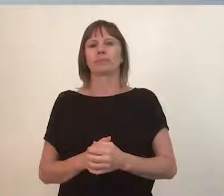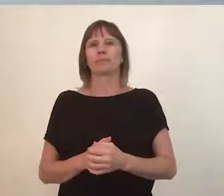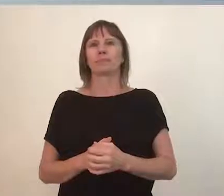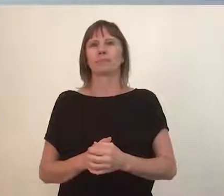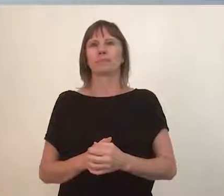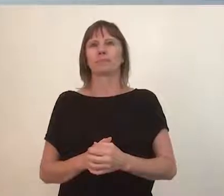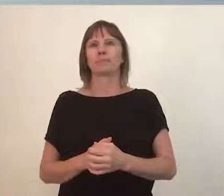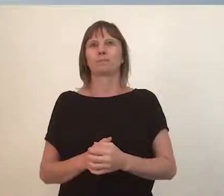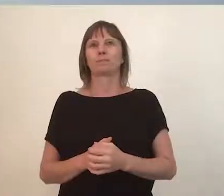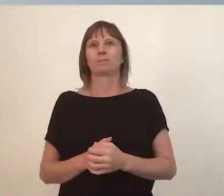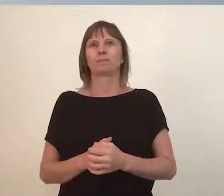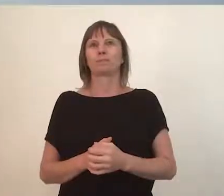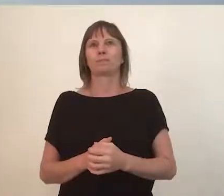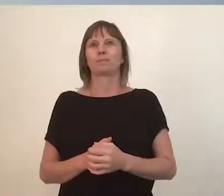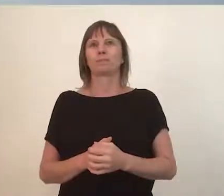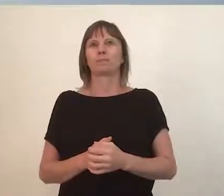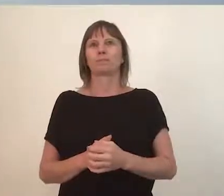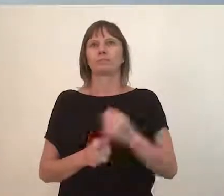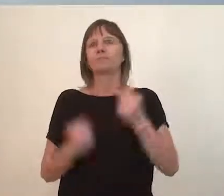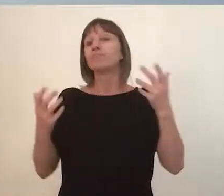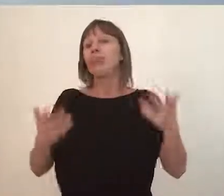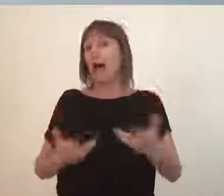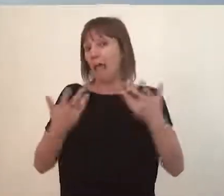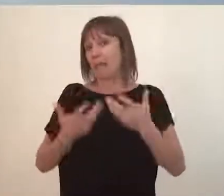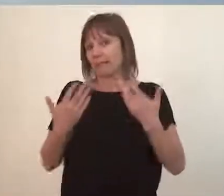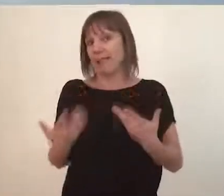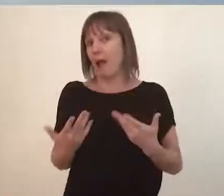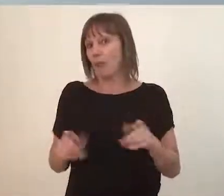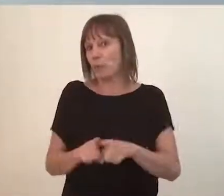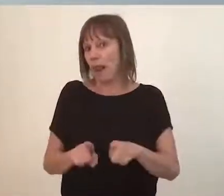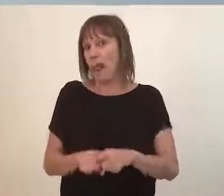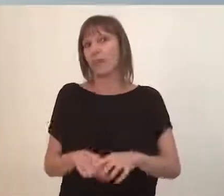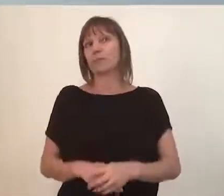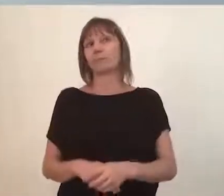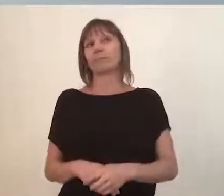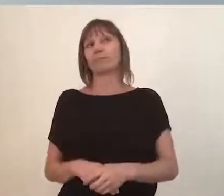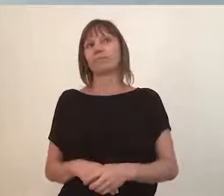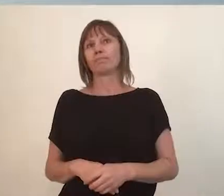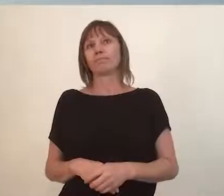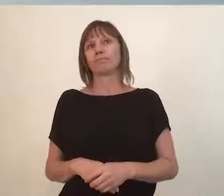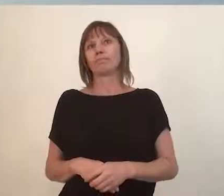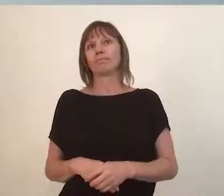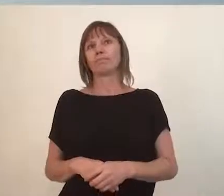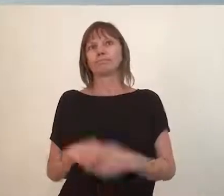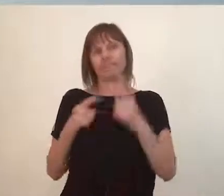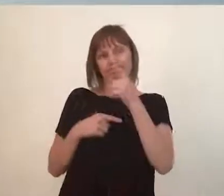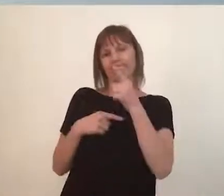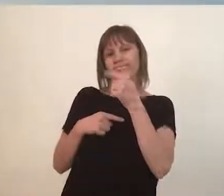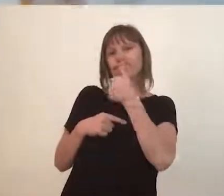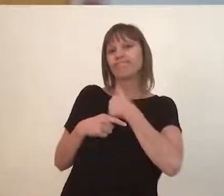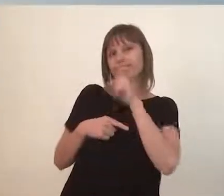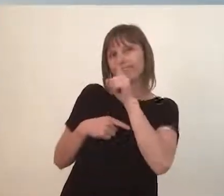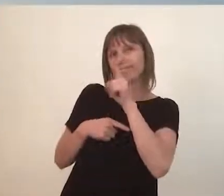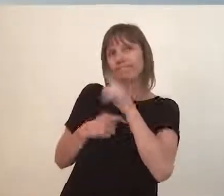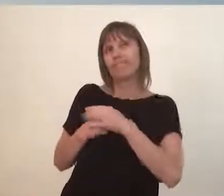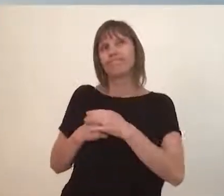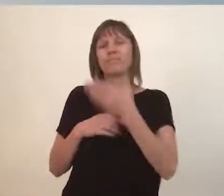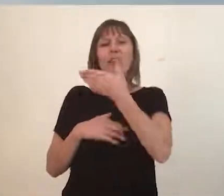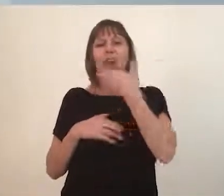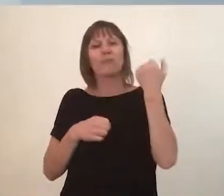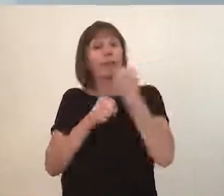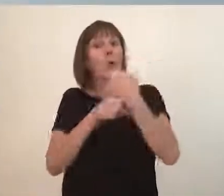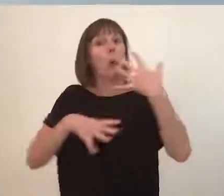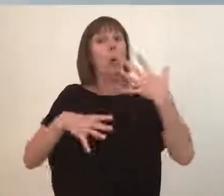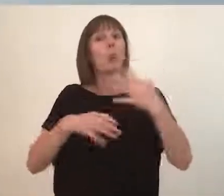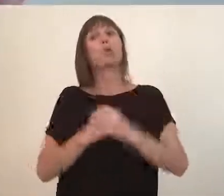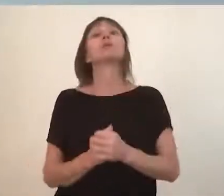and then I'm just gonna put it around my nose as well. Yeah, I'll put my highlighter on now as well. So I'm just using the